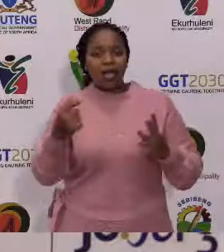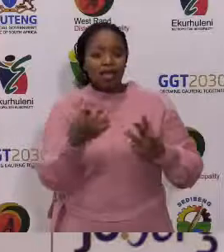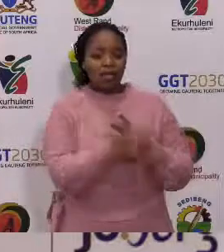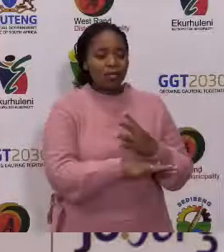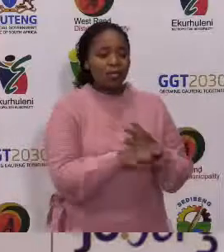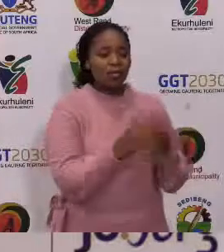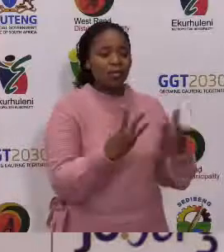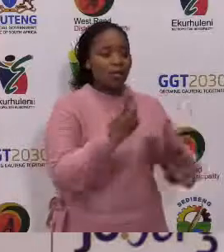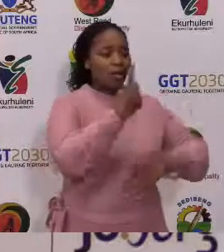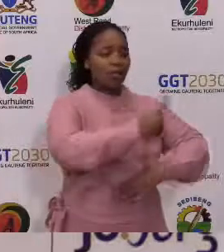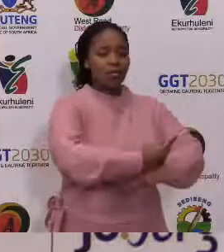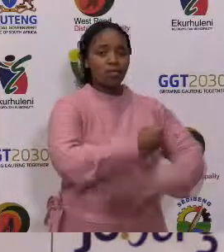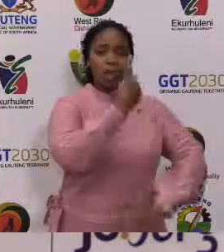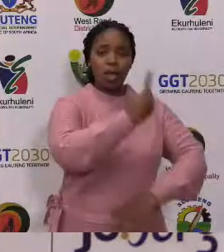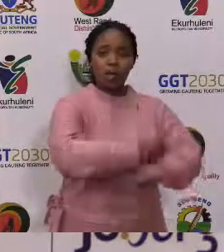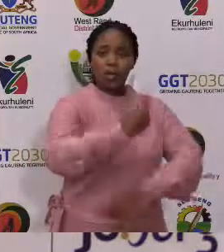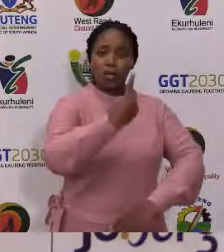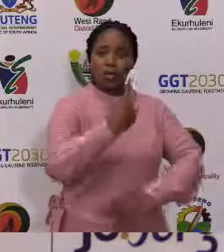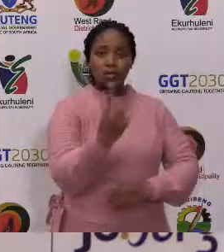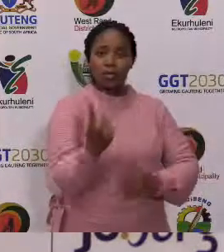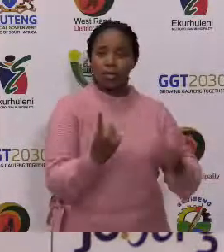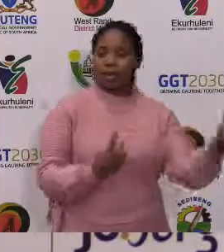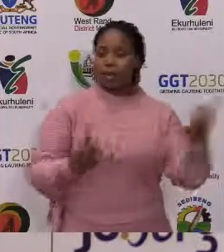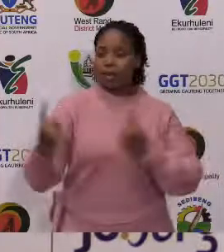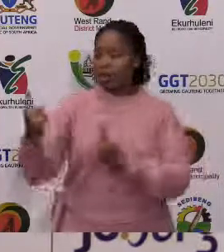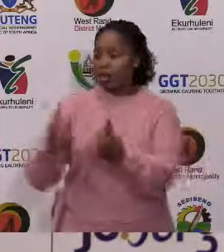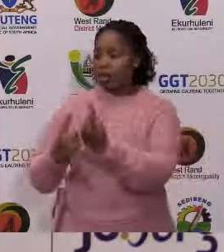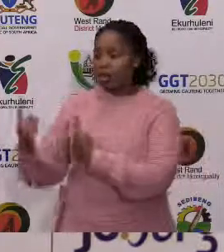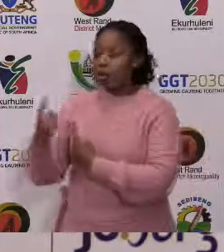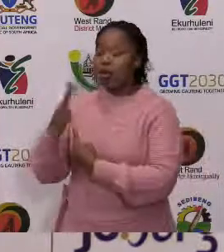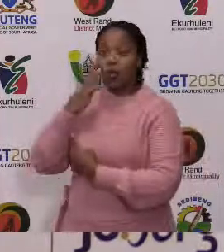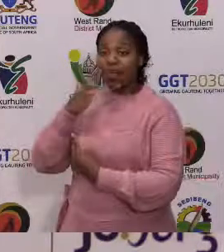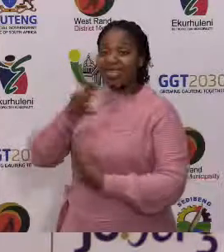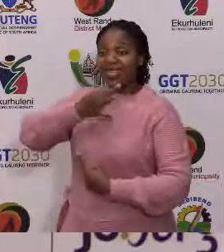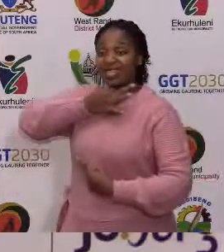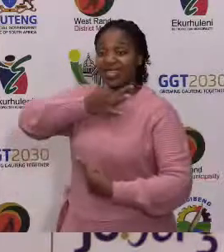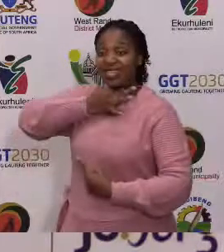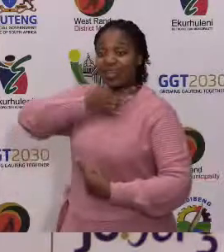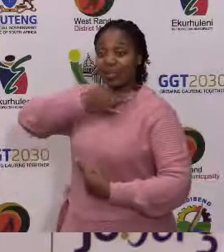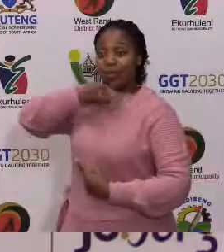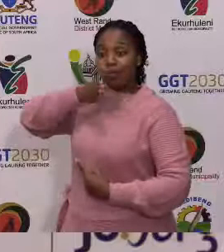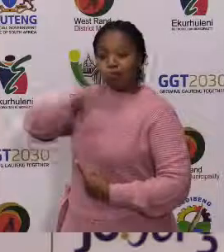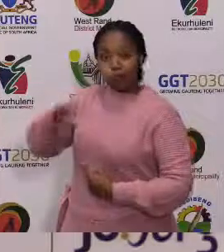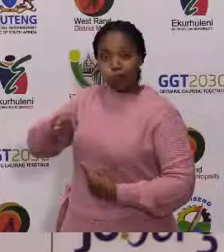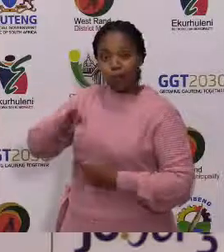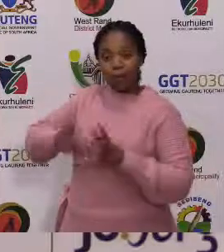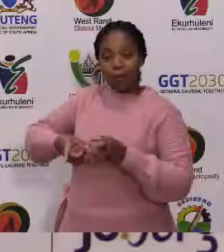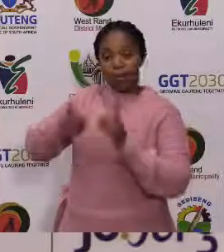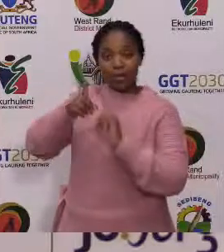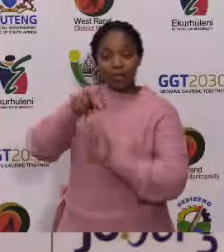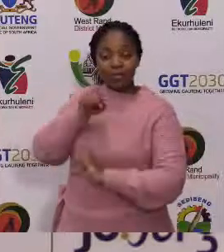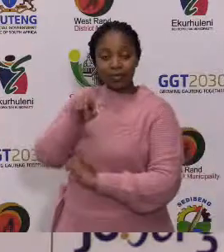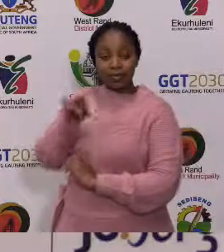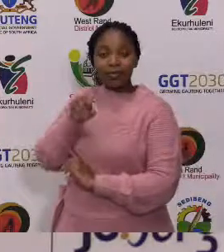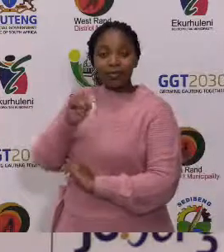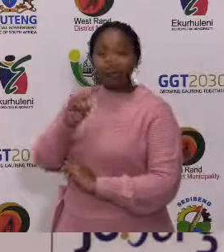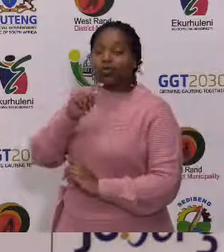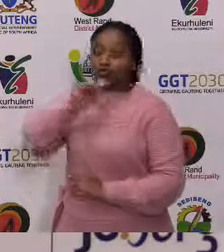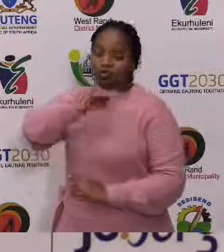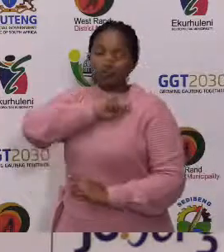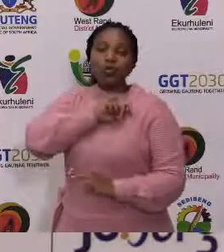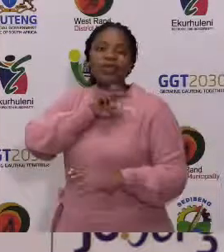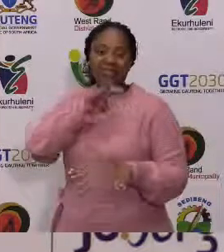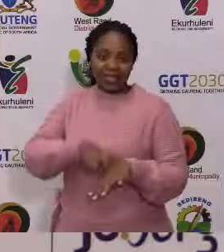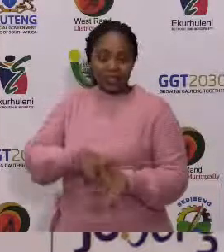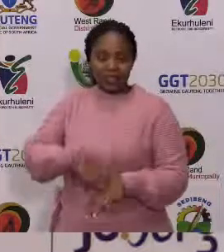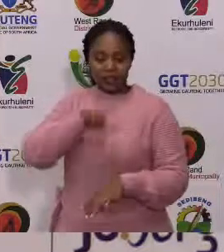ports of entry like the borders. Yes, when the risk increases, it does require that